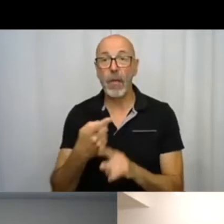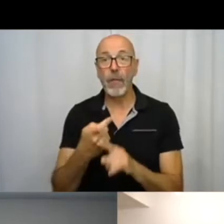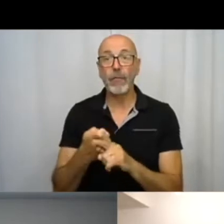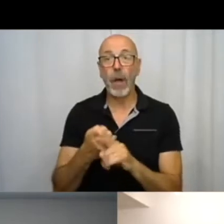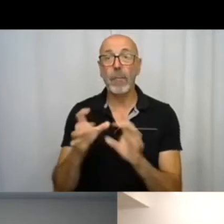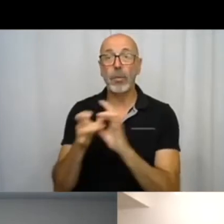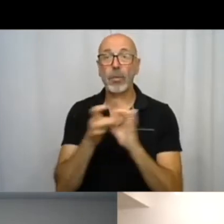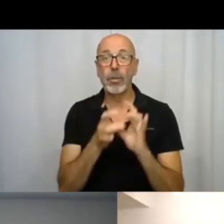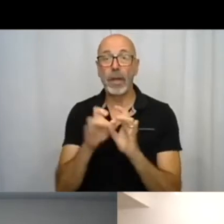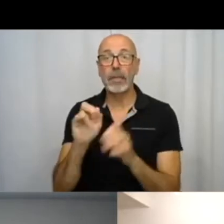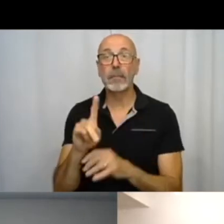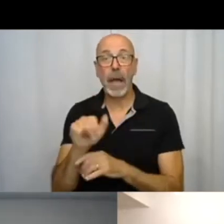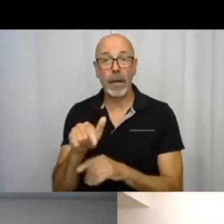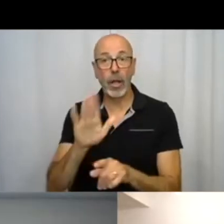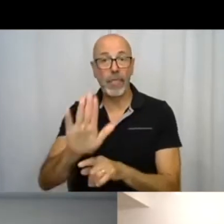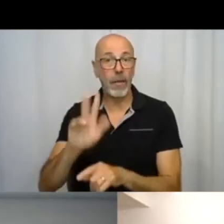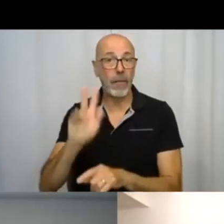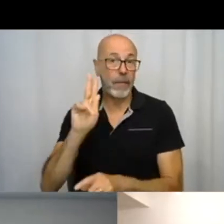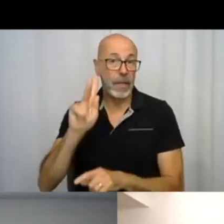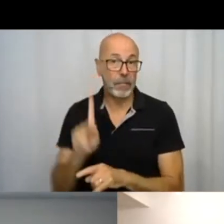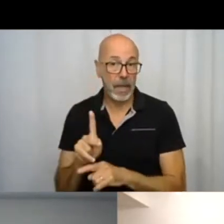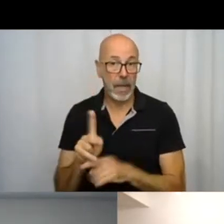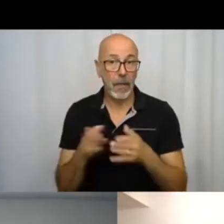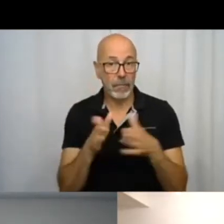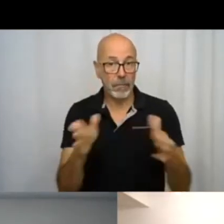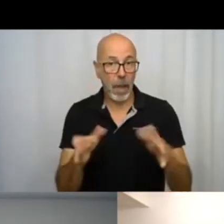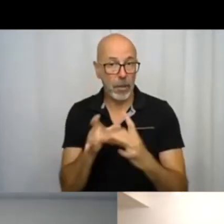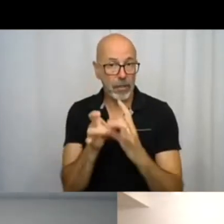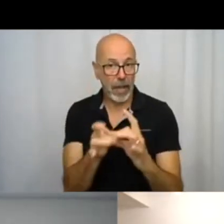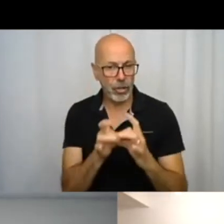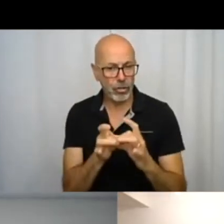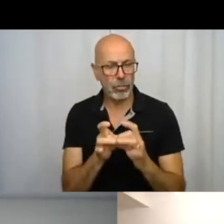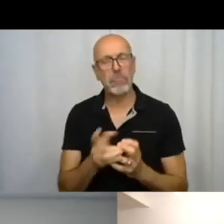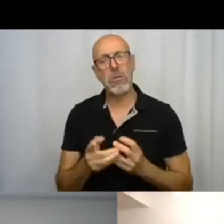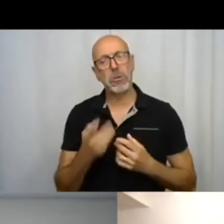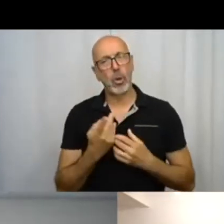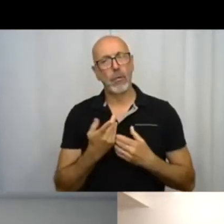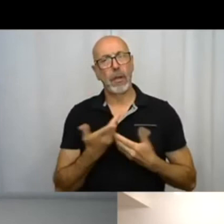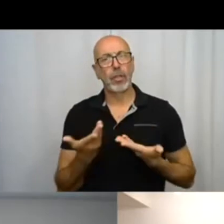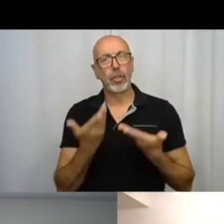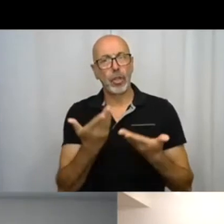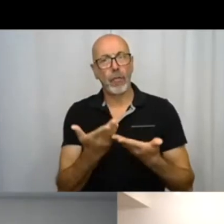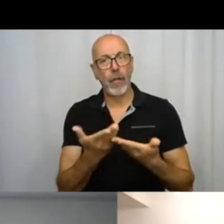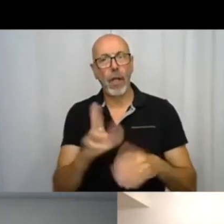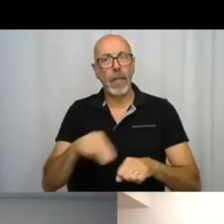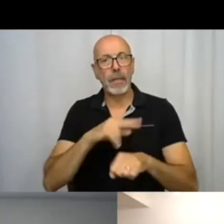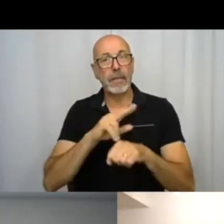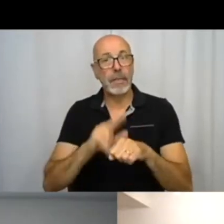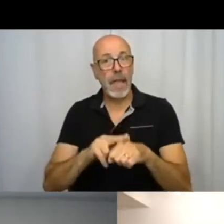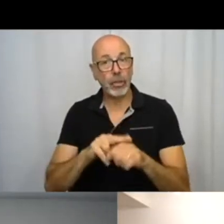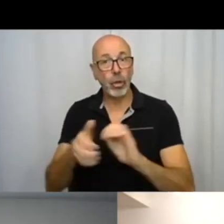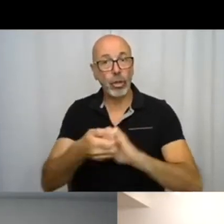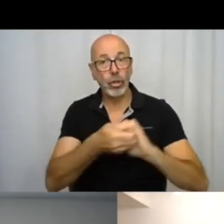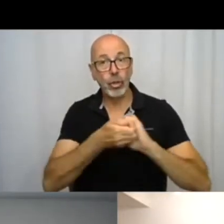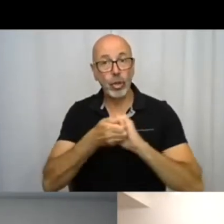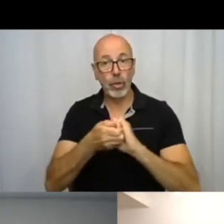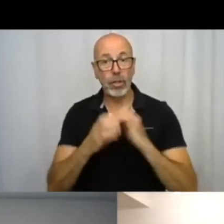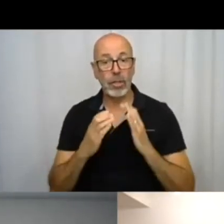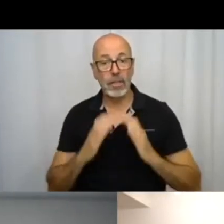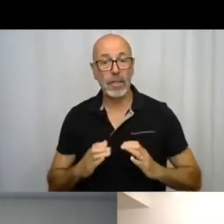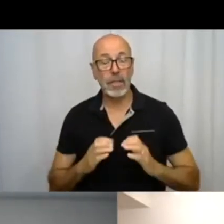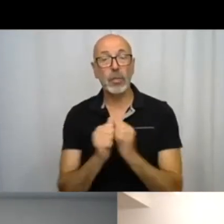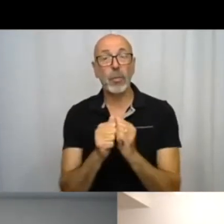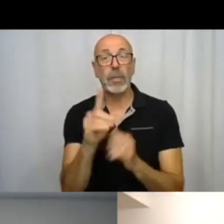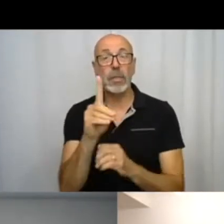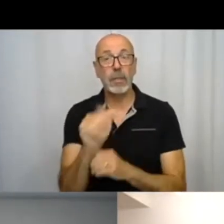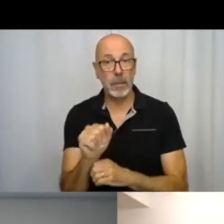VP of Government Relations. She and I serve on the national coalition of the Consortium of Citizens with Disabilities